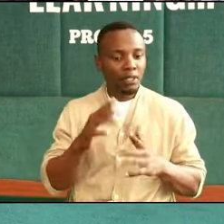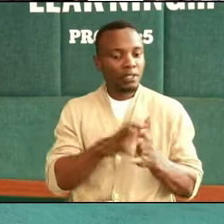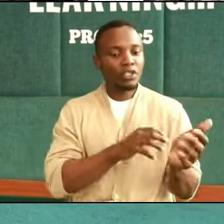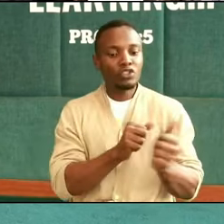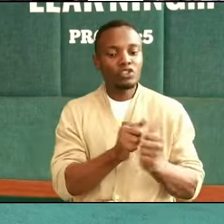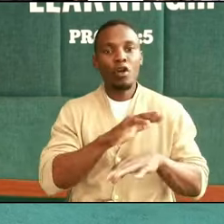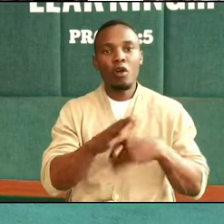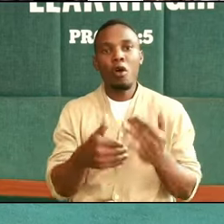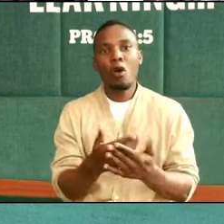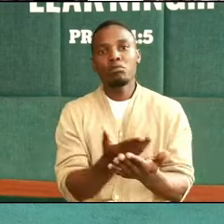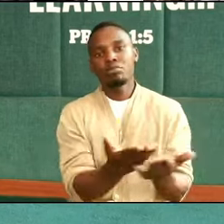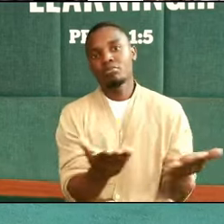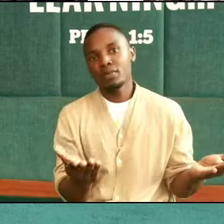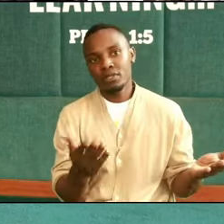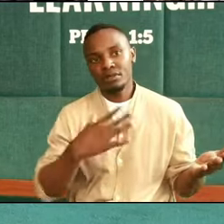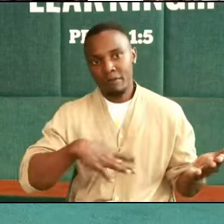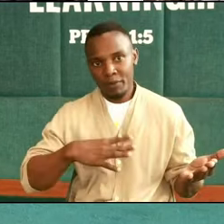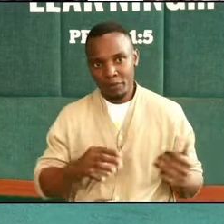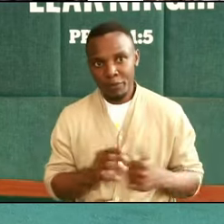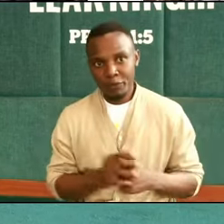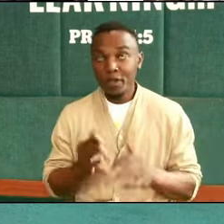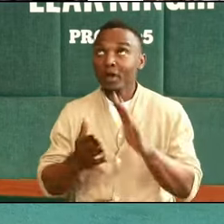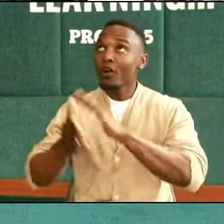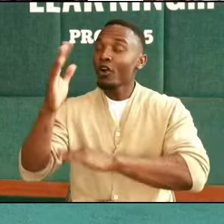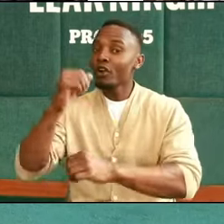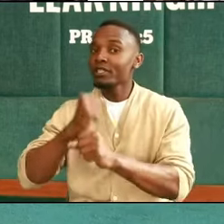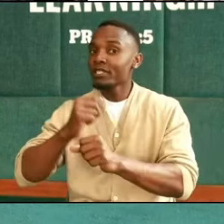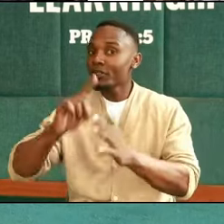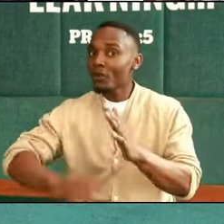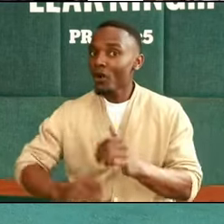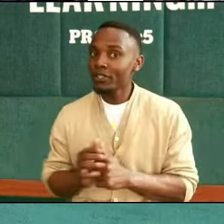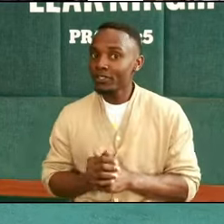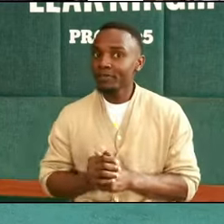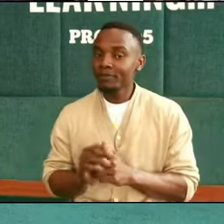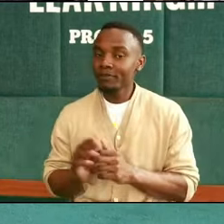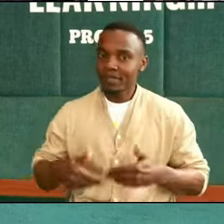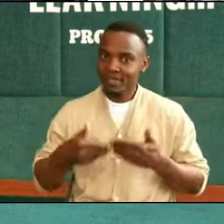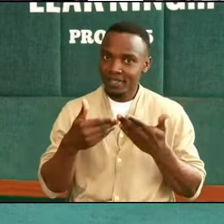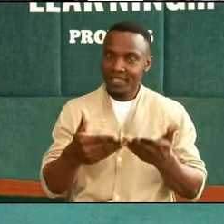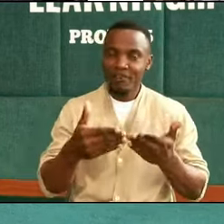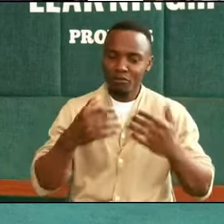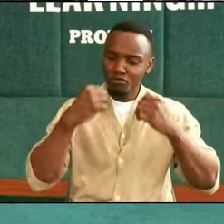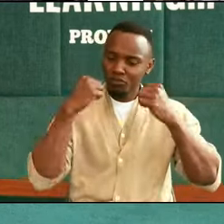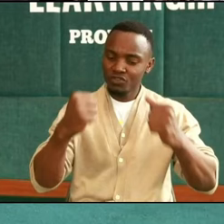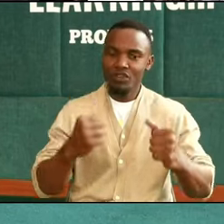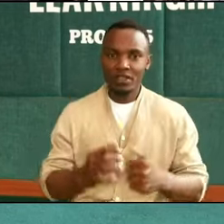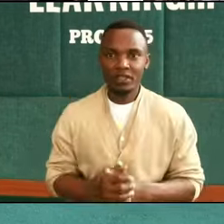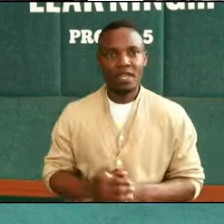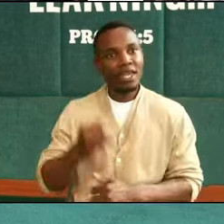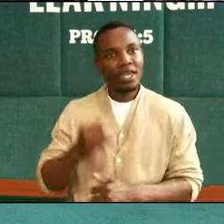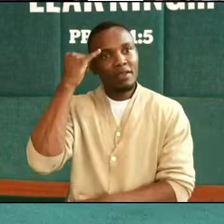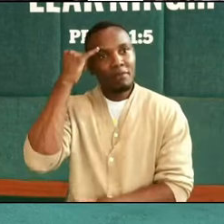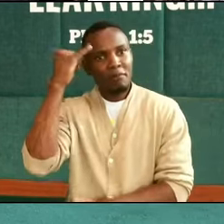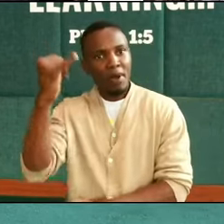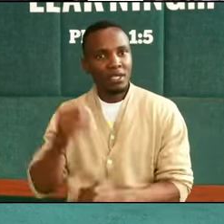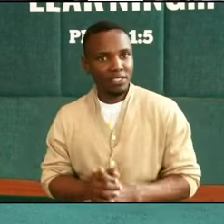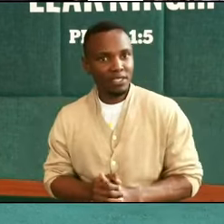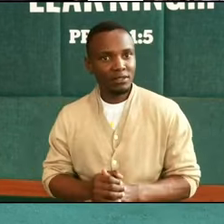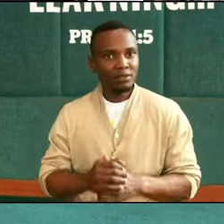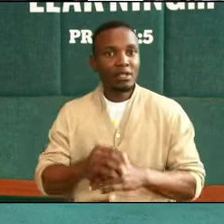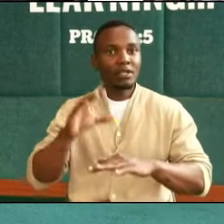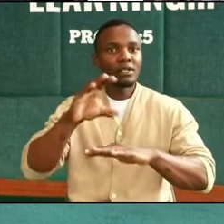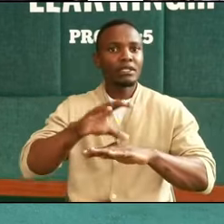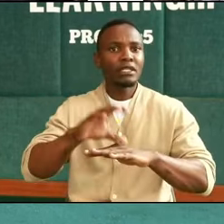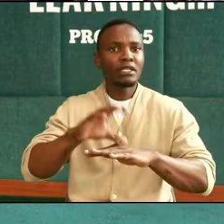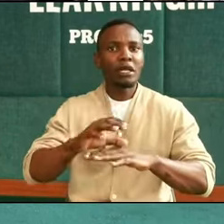these Philistines. And what did God do? He gave him strength. Imagine this whole church. The building was bigger than this church.